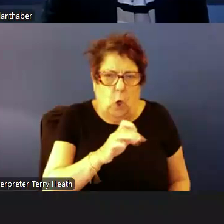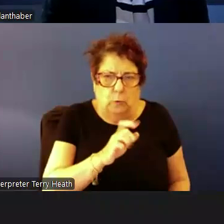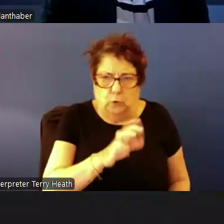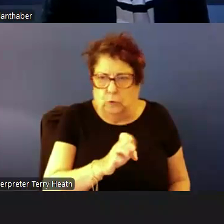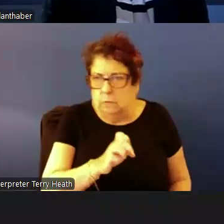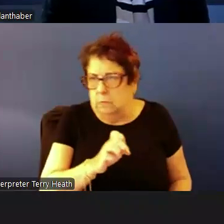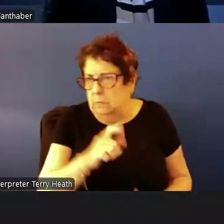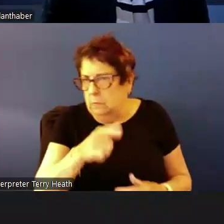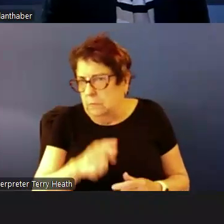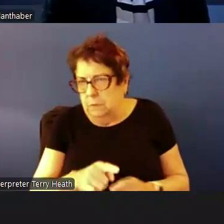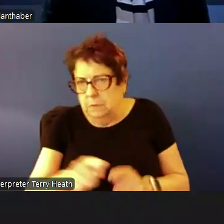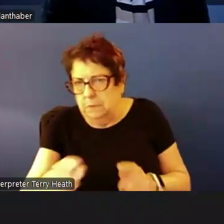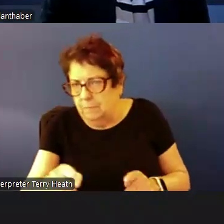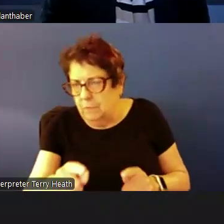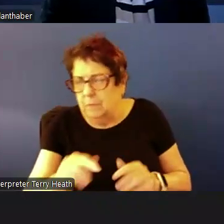addressing them?